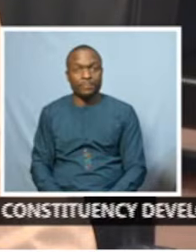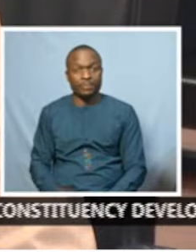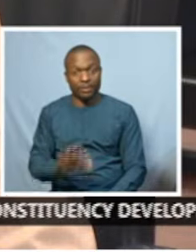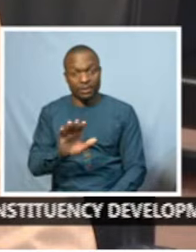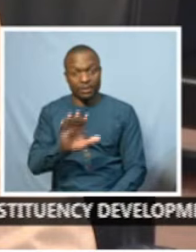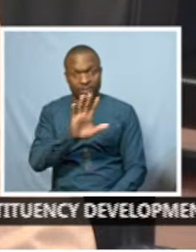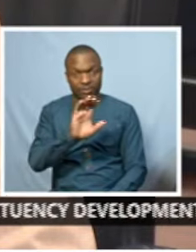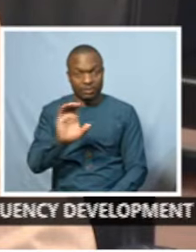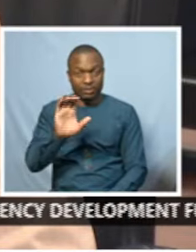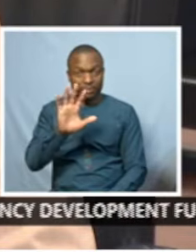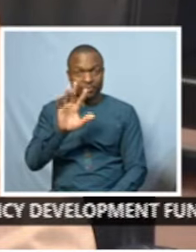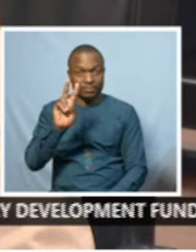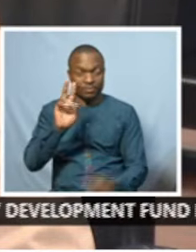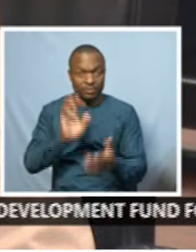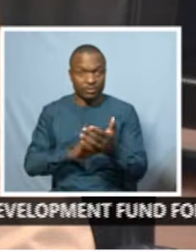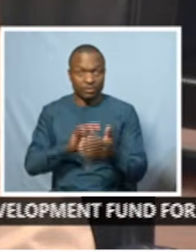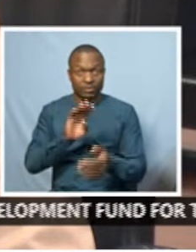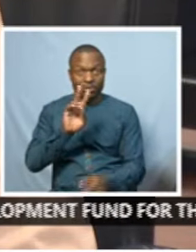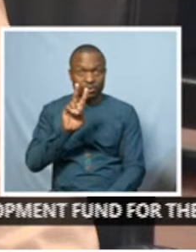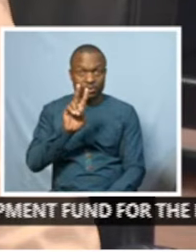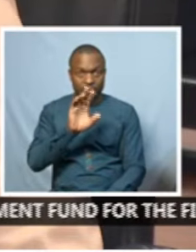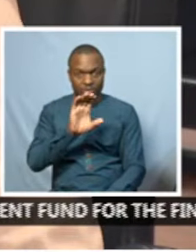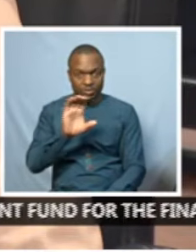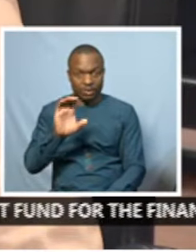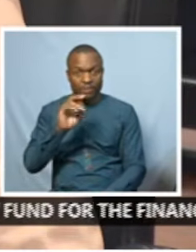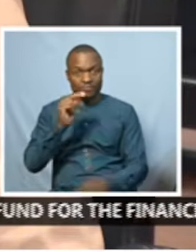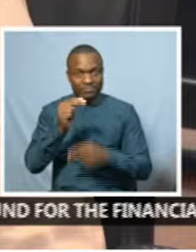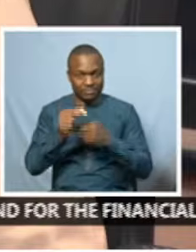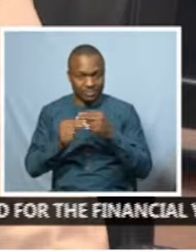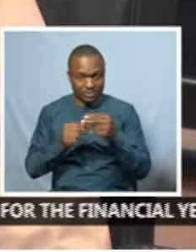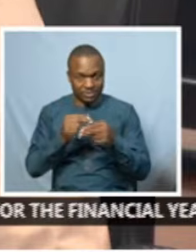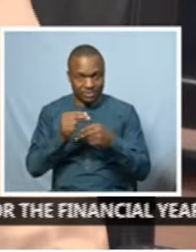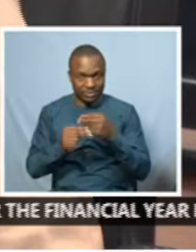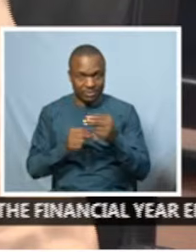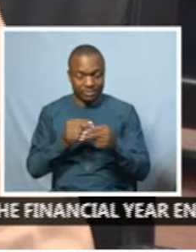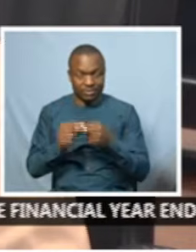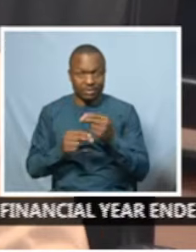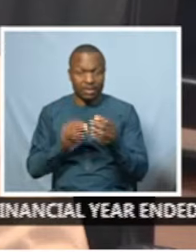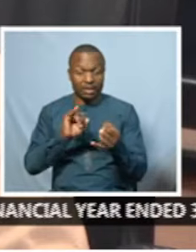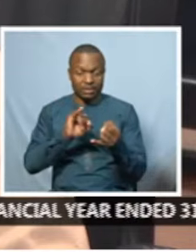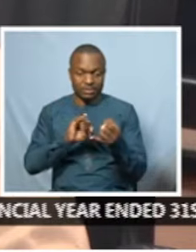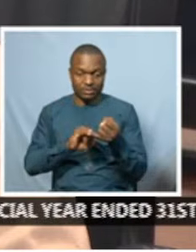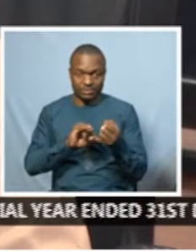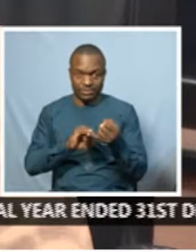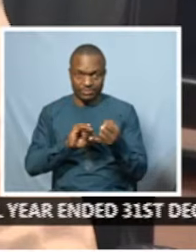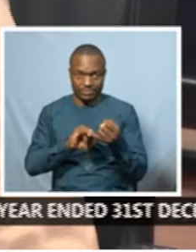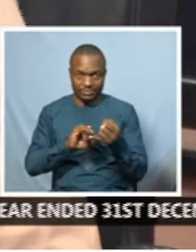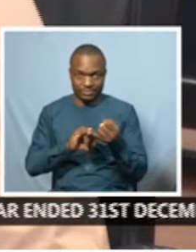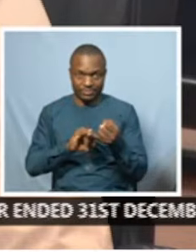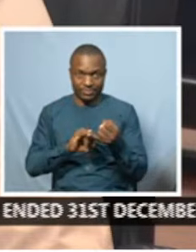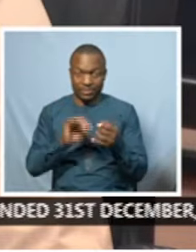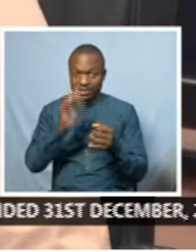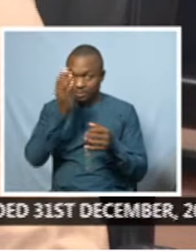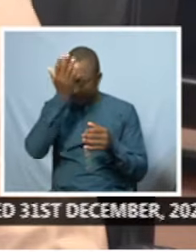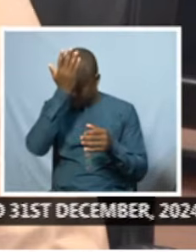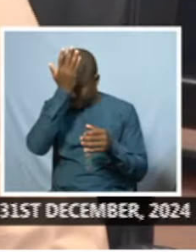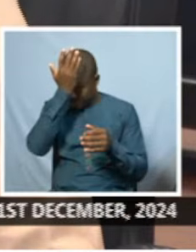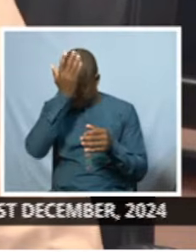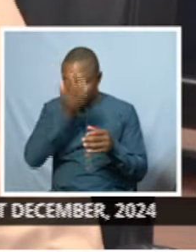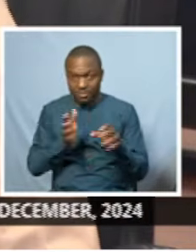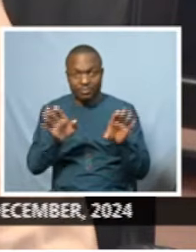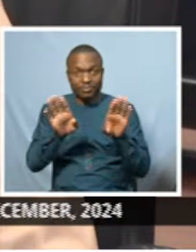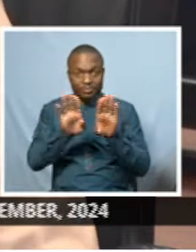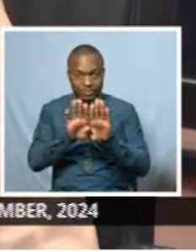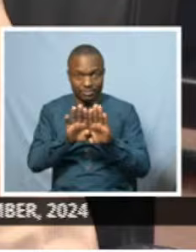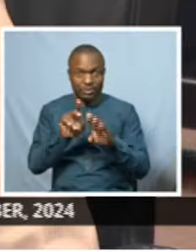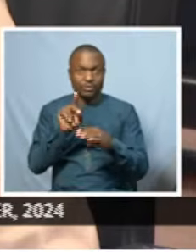the 552,200, meaning between September and the date of closure of